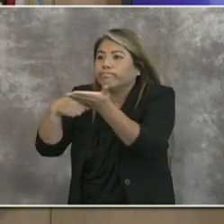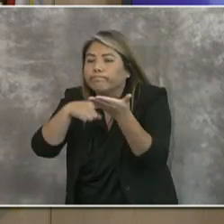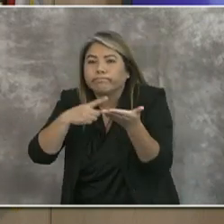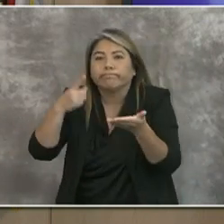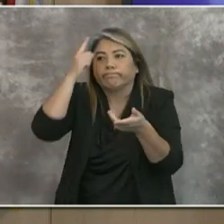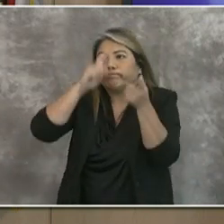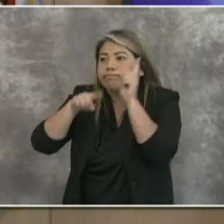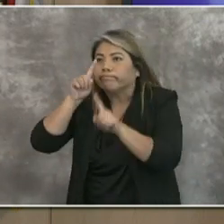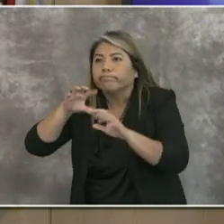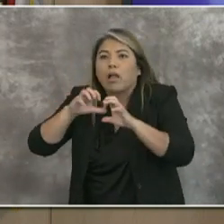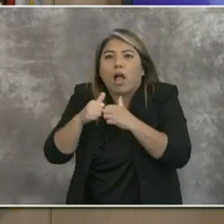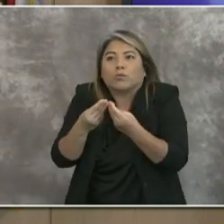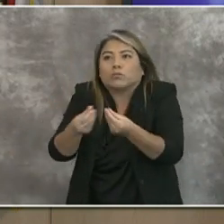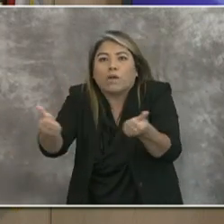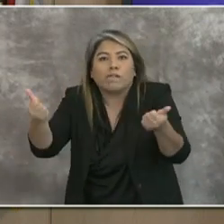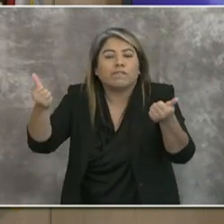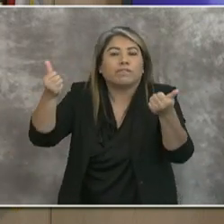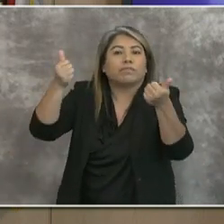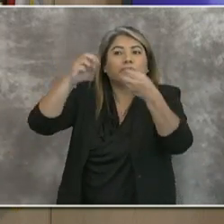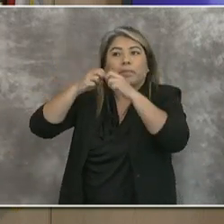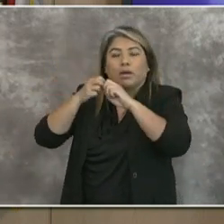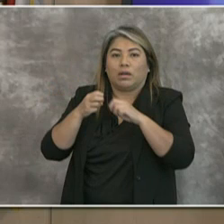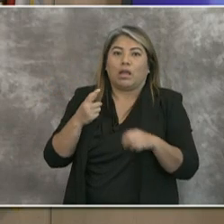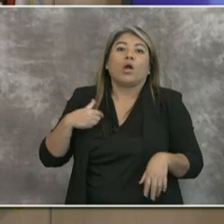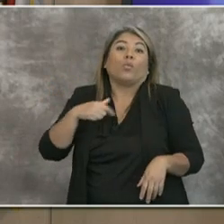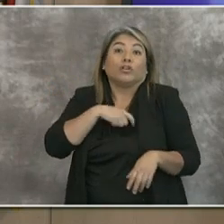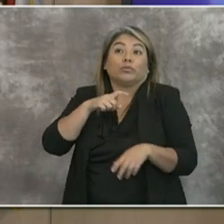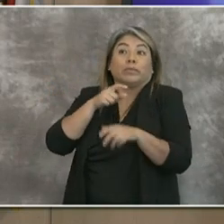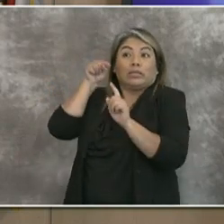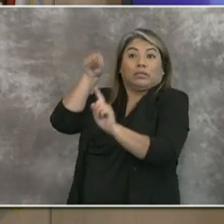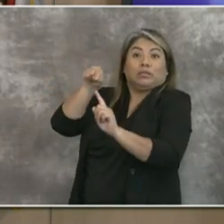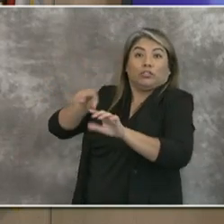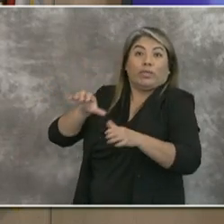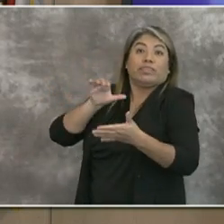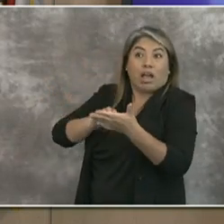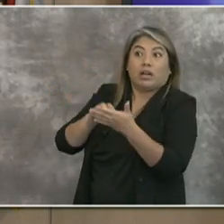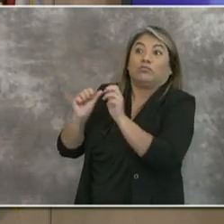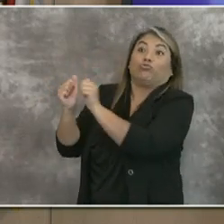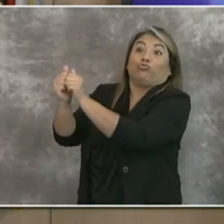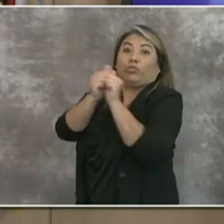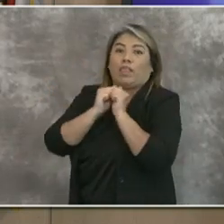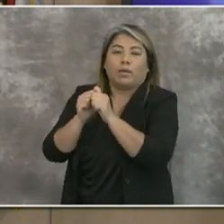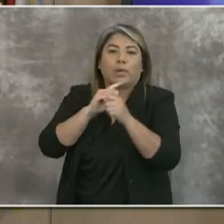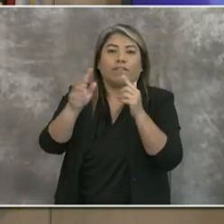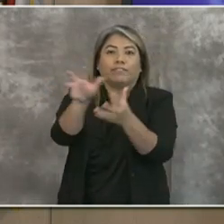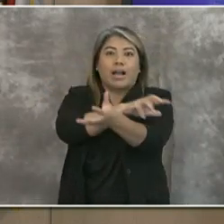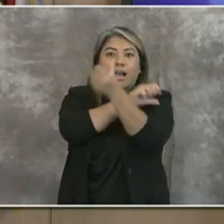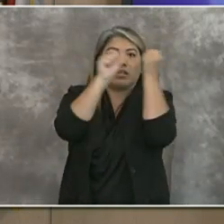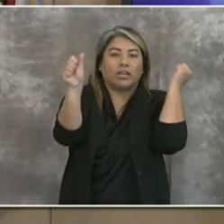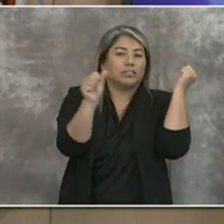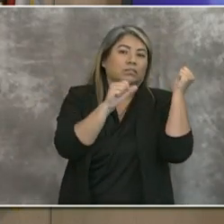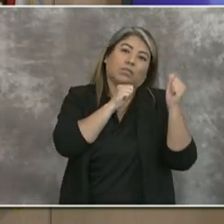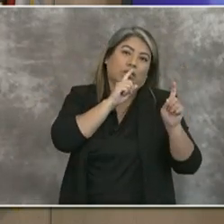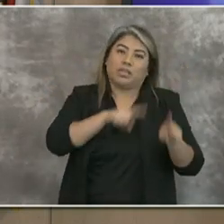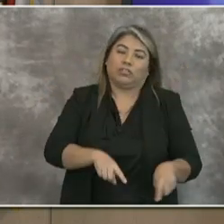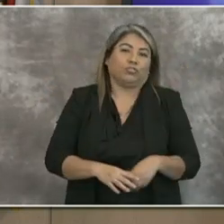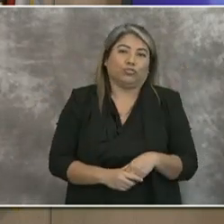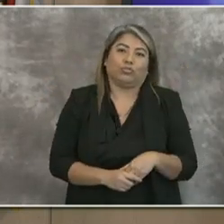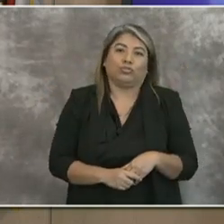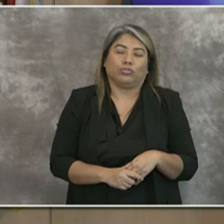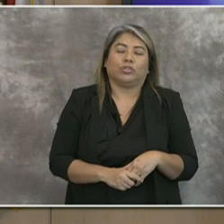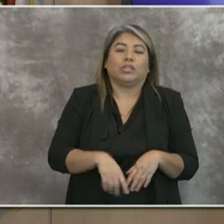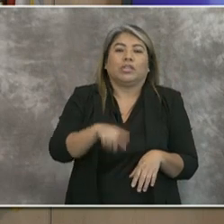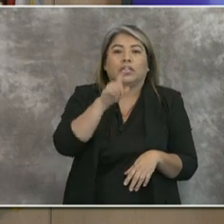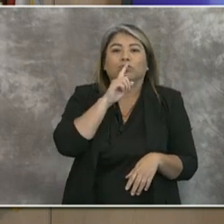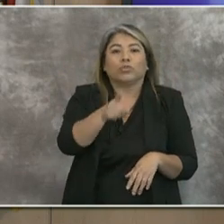to come up with common solutions is what we all should be working on together. Violence is not the answer. It's